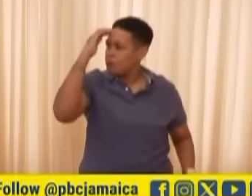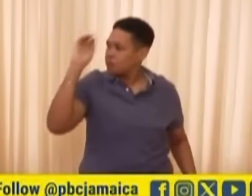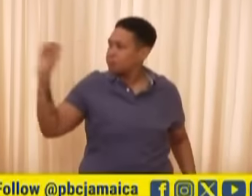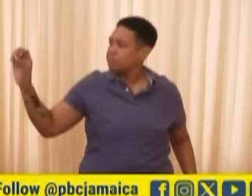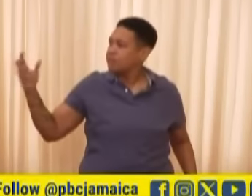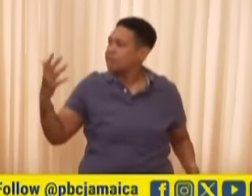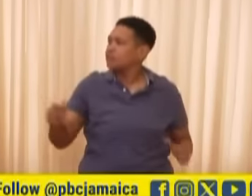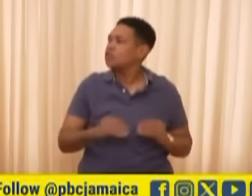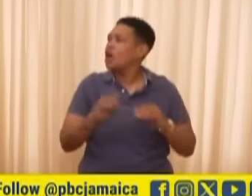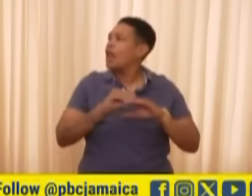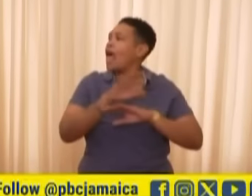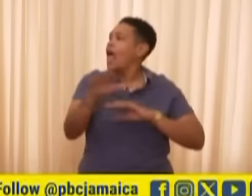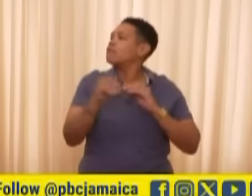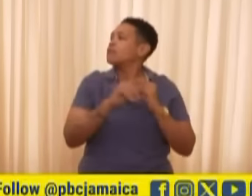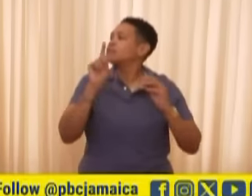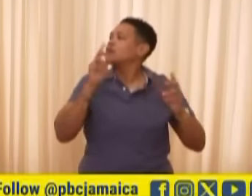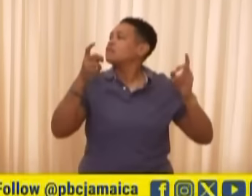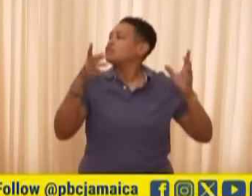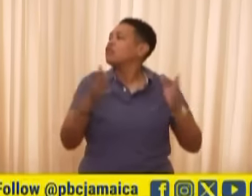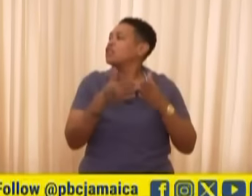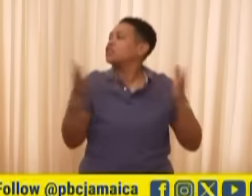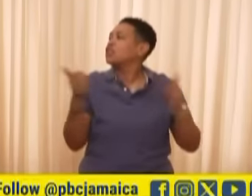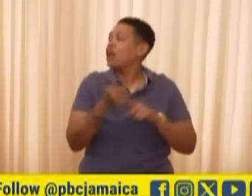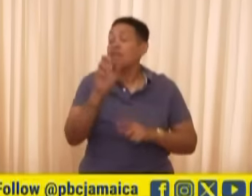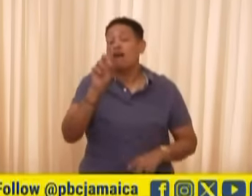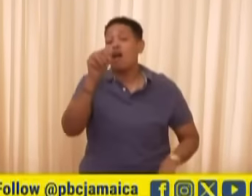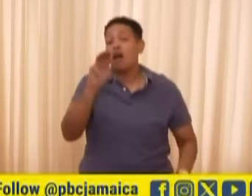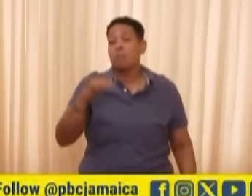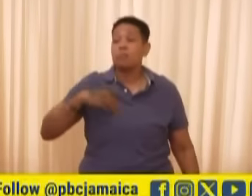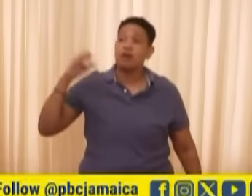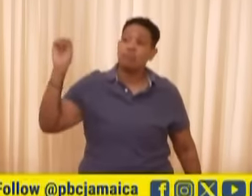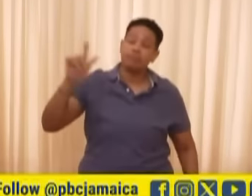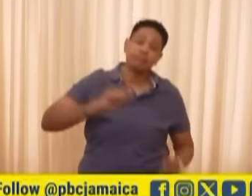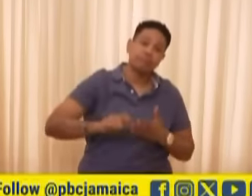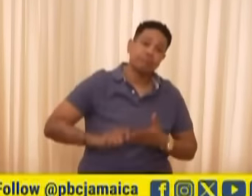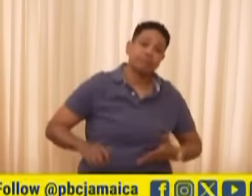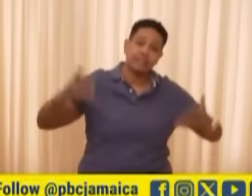on the advice of the Director General of ODPEM